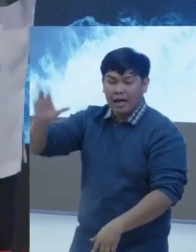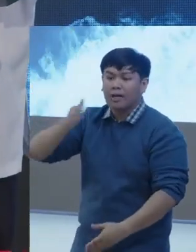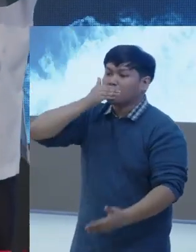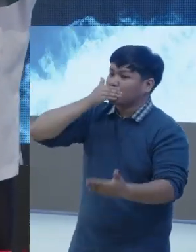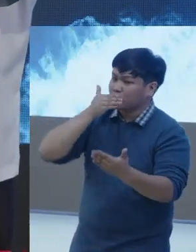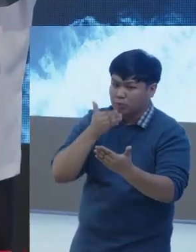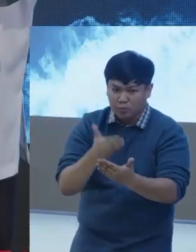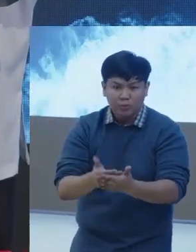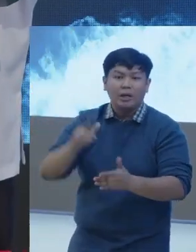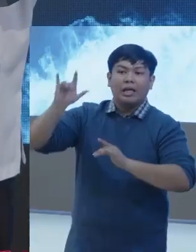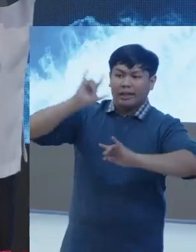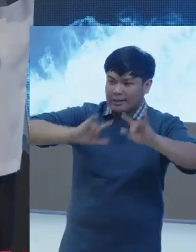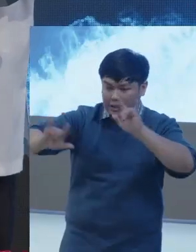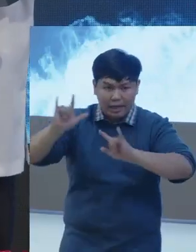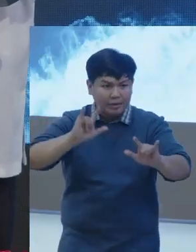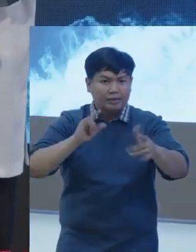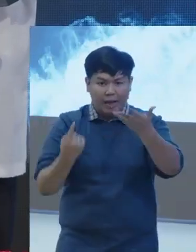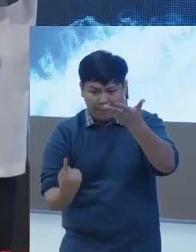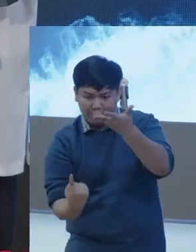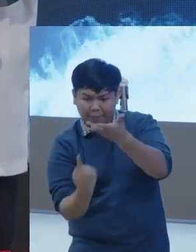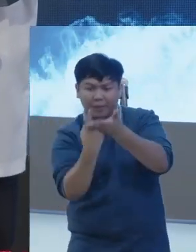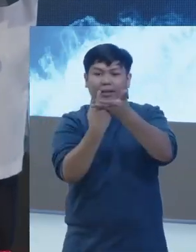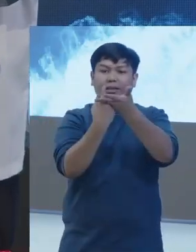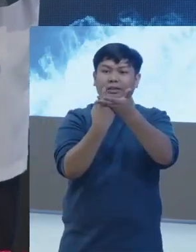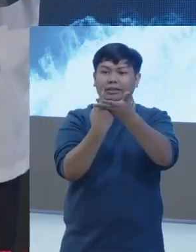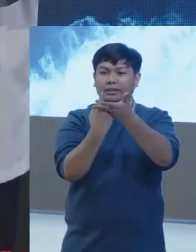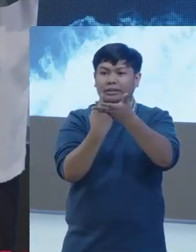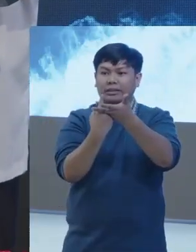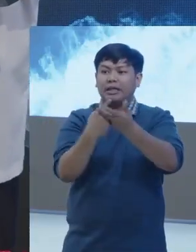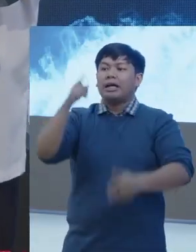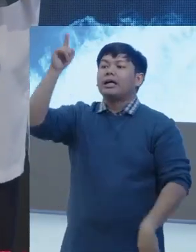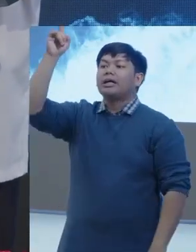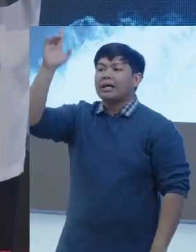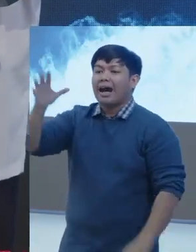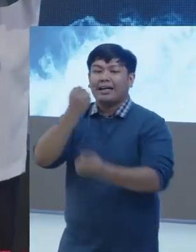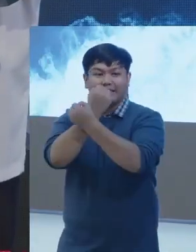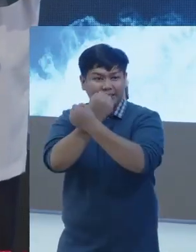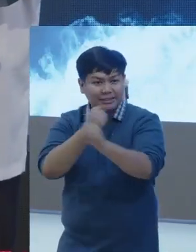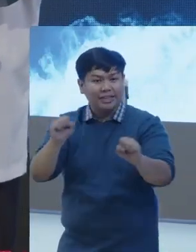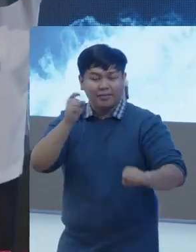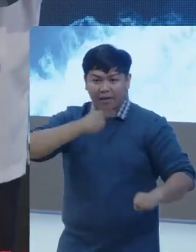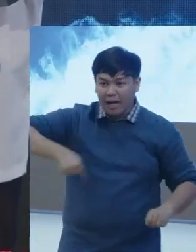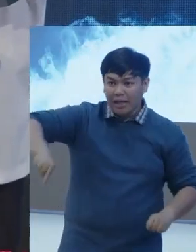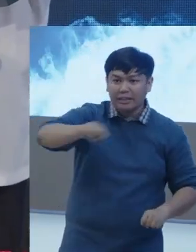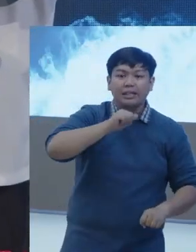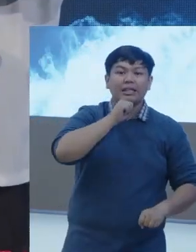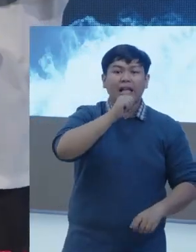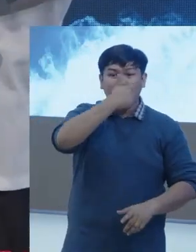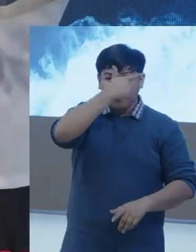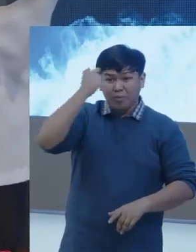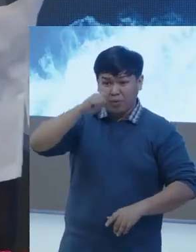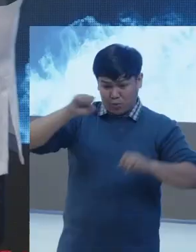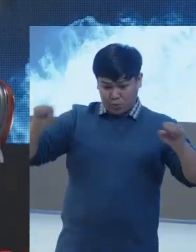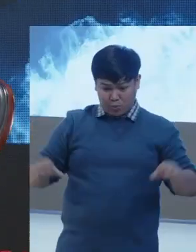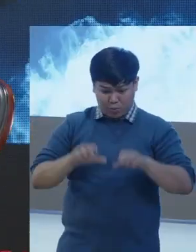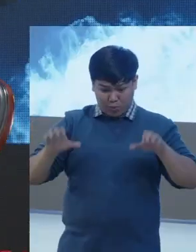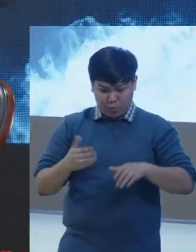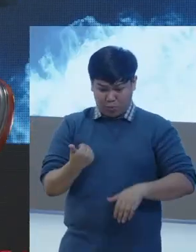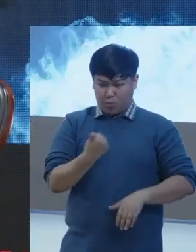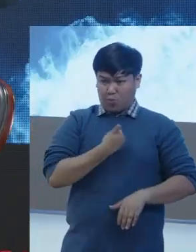of God our Savior appeared, He saved us not because of works done by